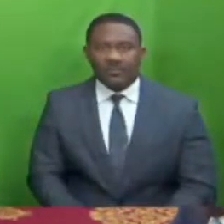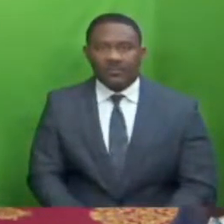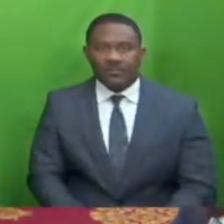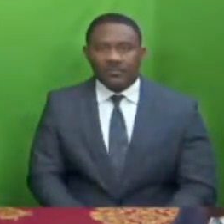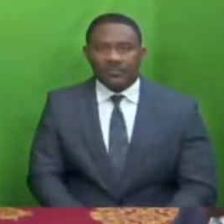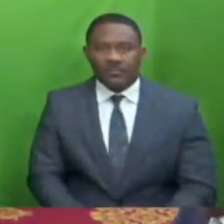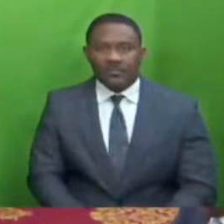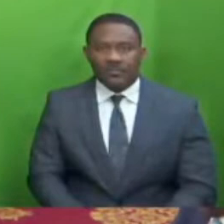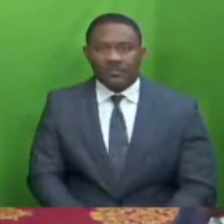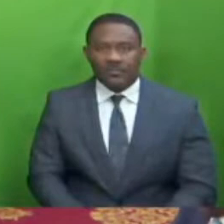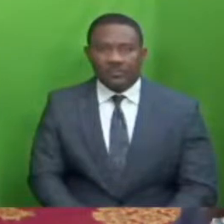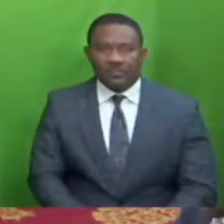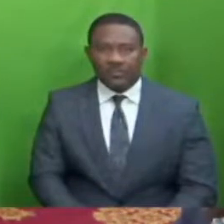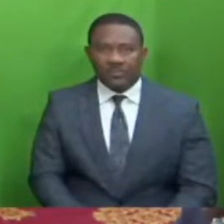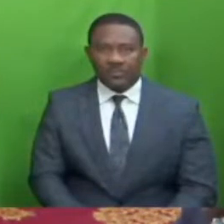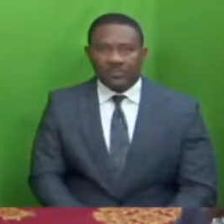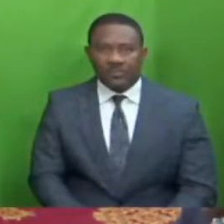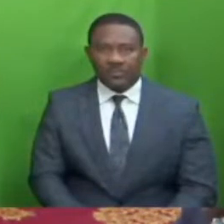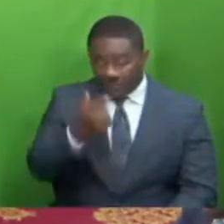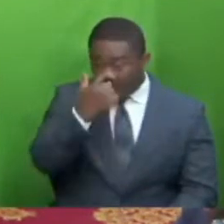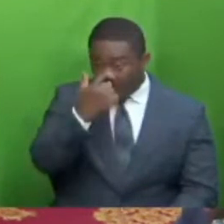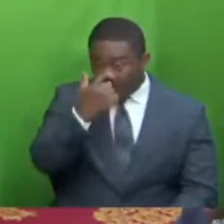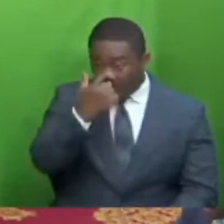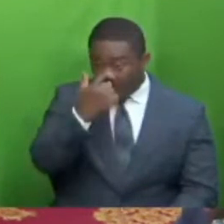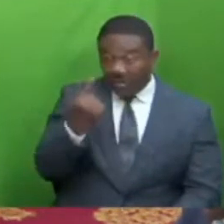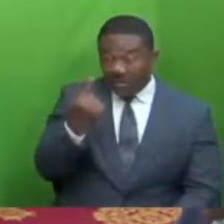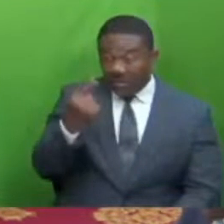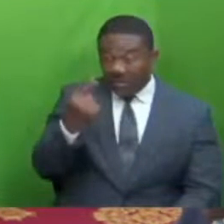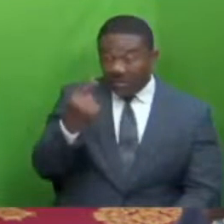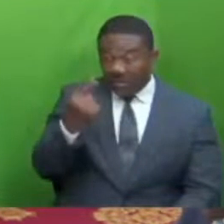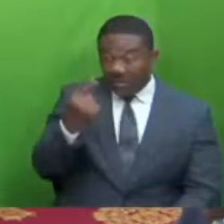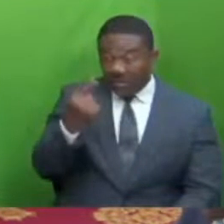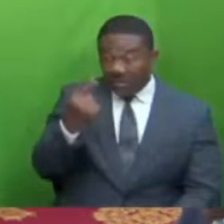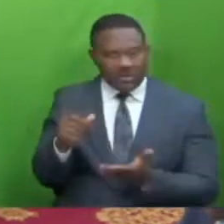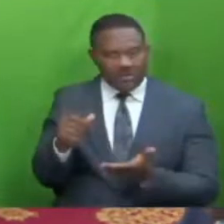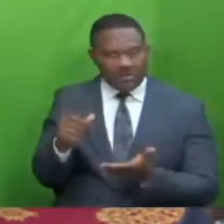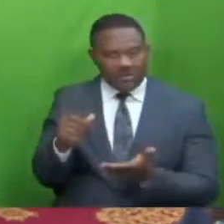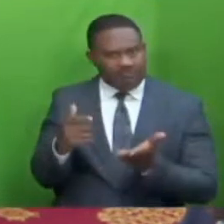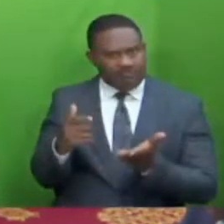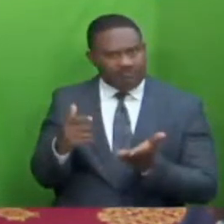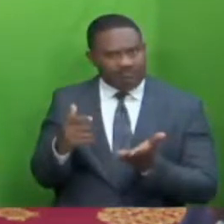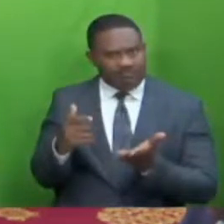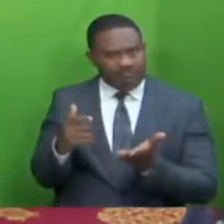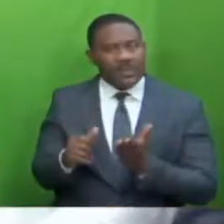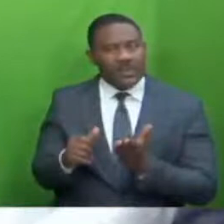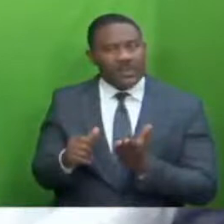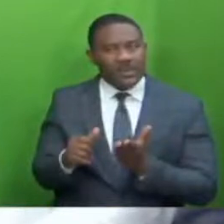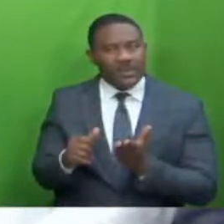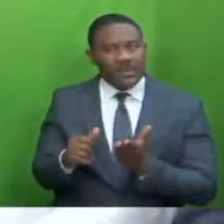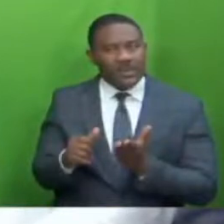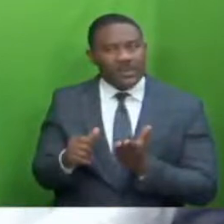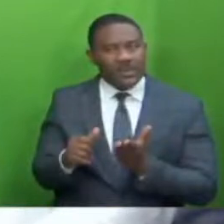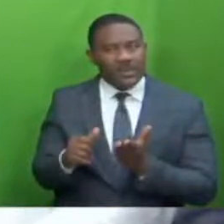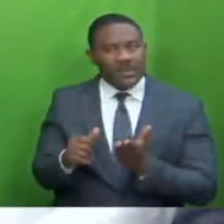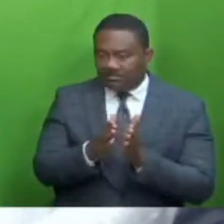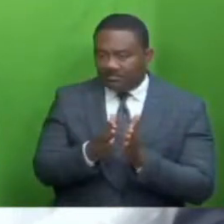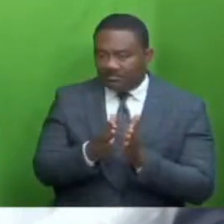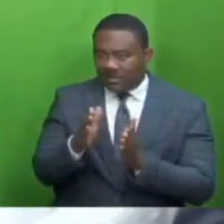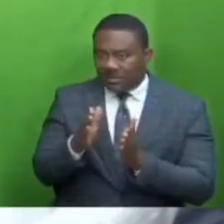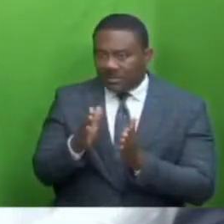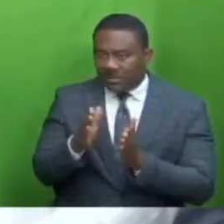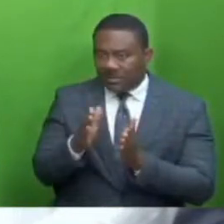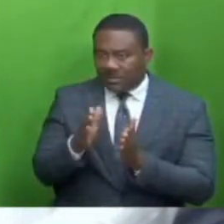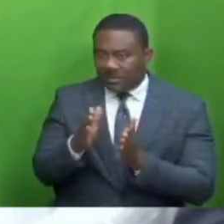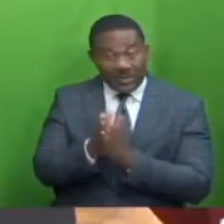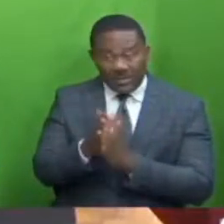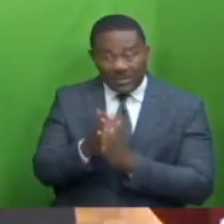the sharp currency depreciation and surge in commodity prices. Interest rates broadly trended upwards